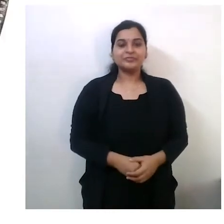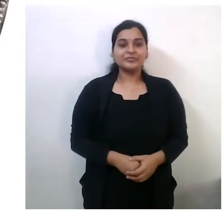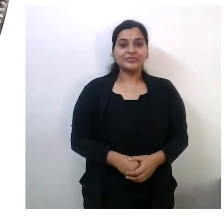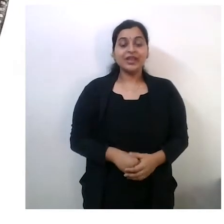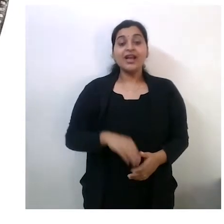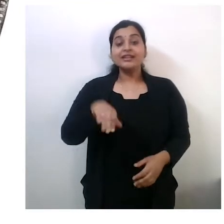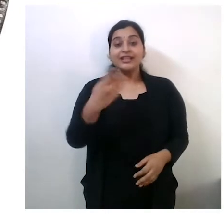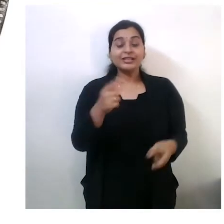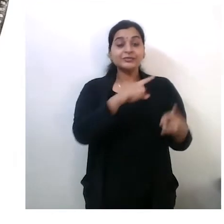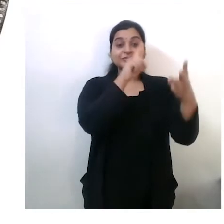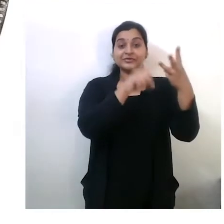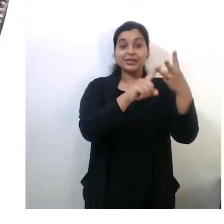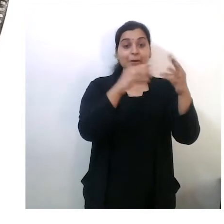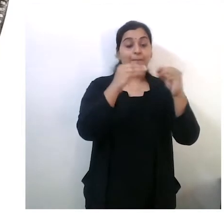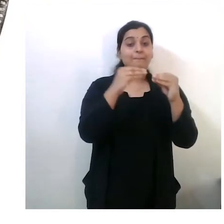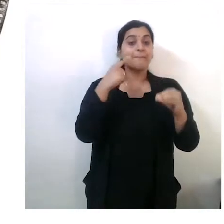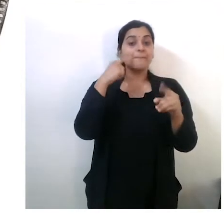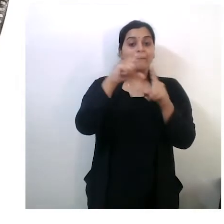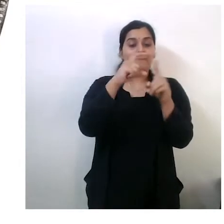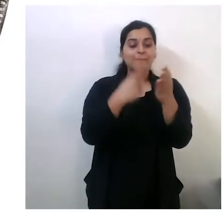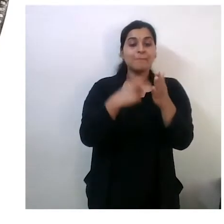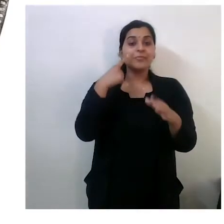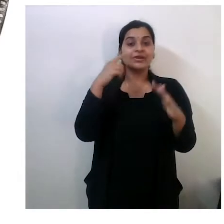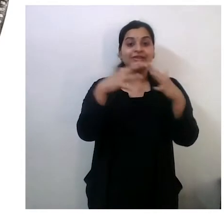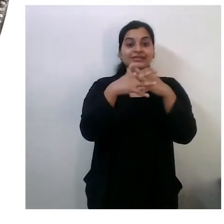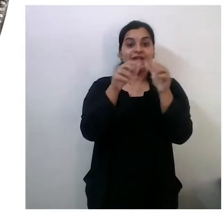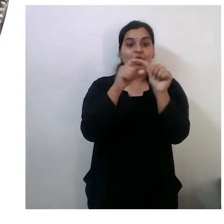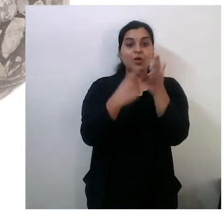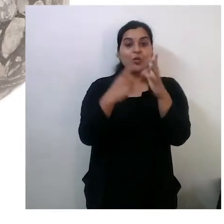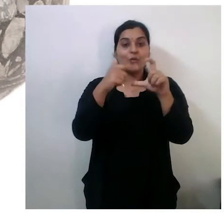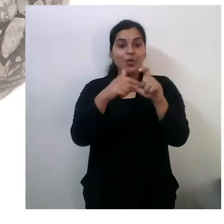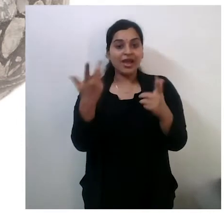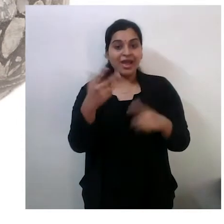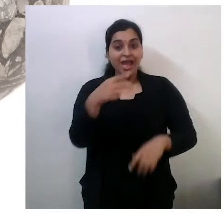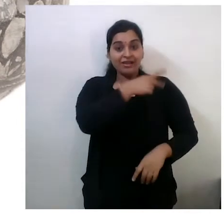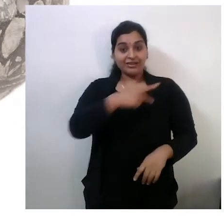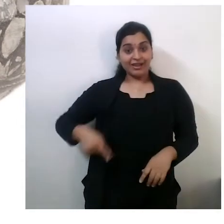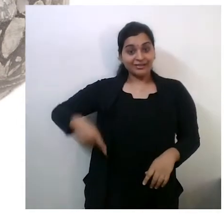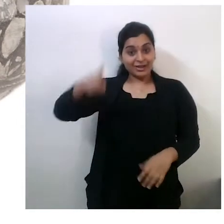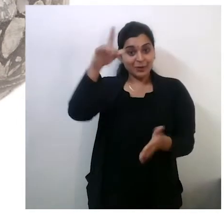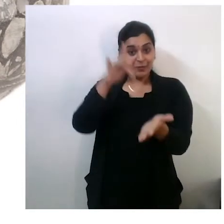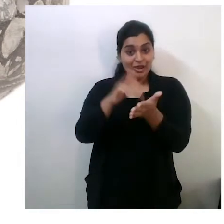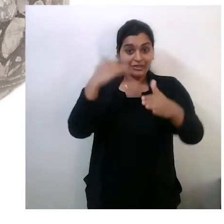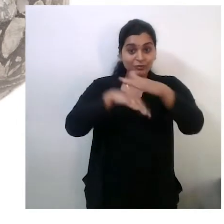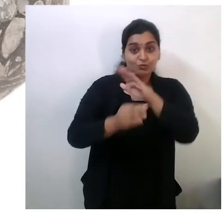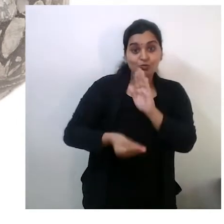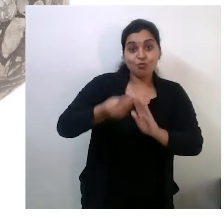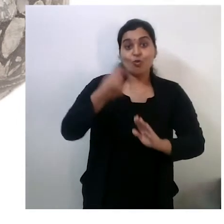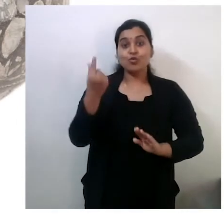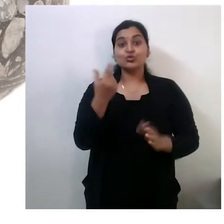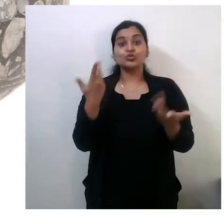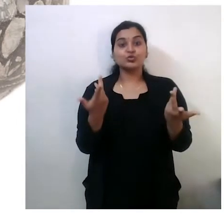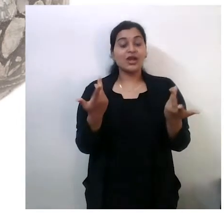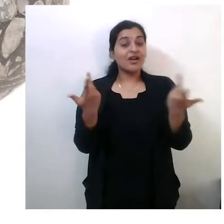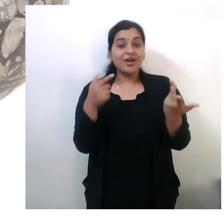purposes. However, Bidri ware pushes these boundaries of beauty and functionality. From Bidar in present-day Karnataka, Bidri